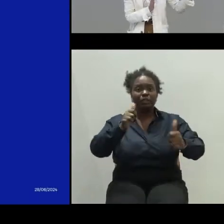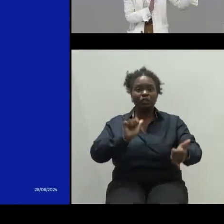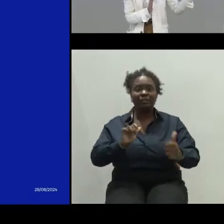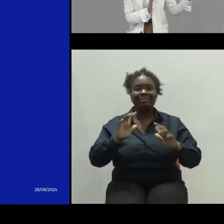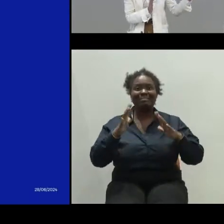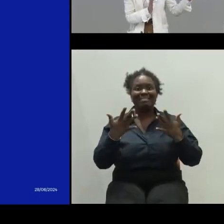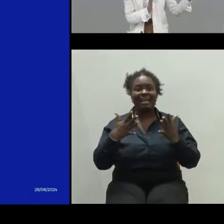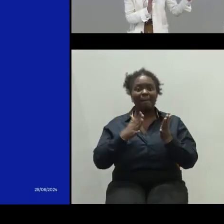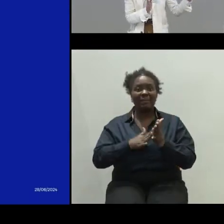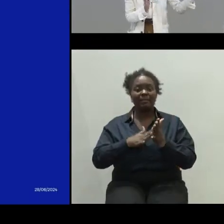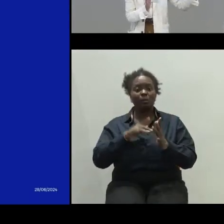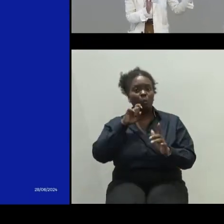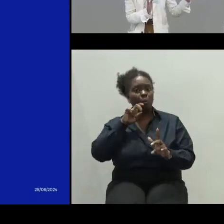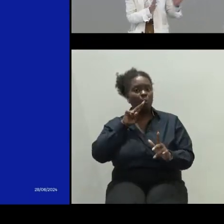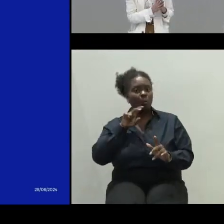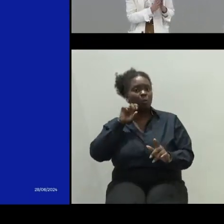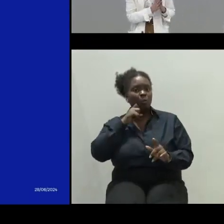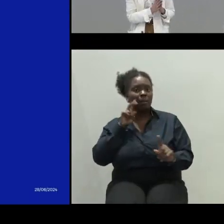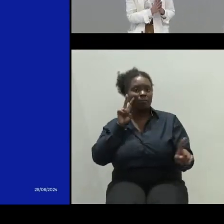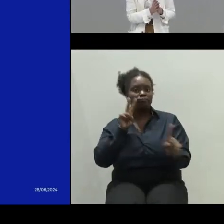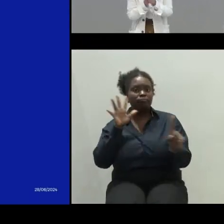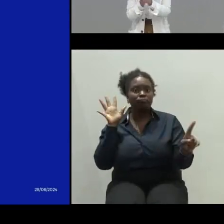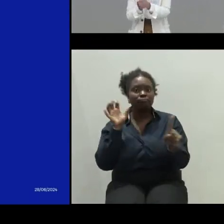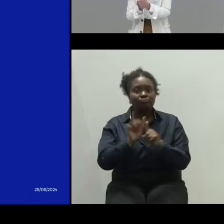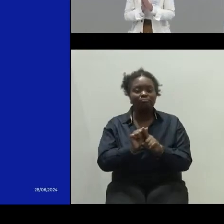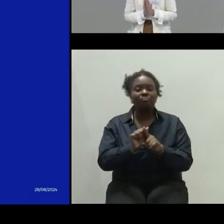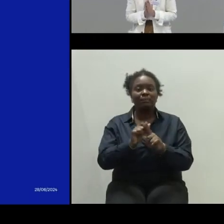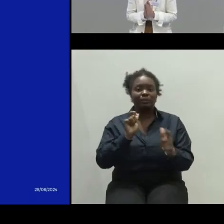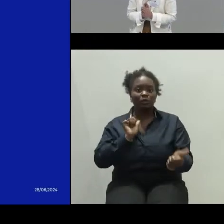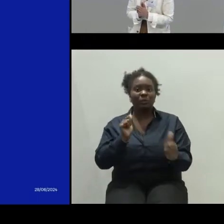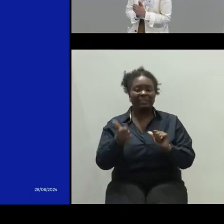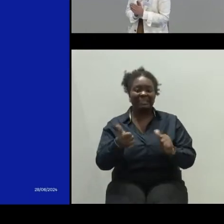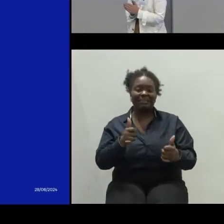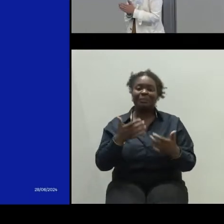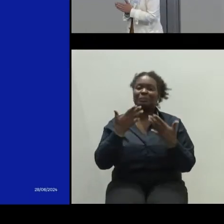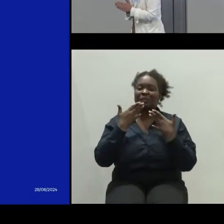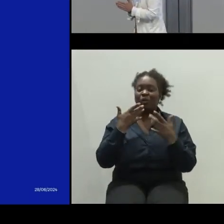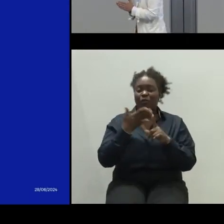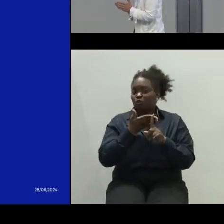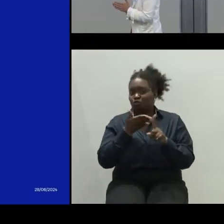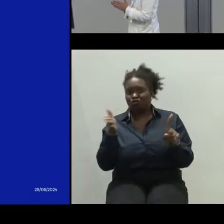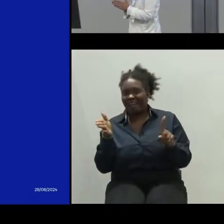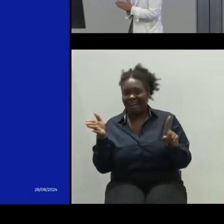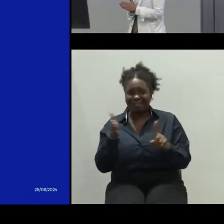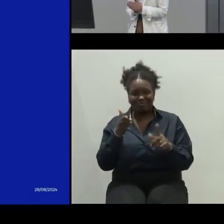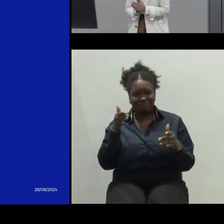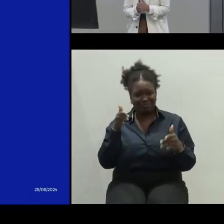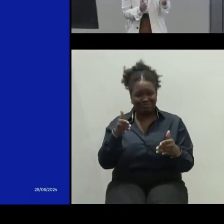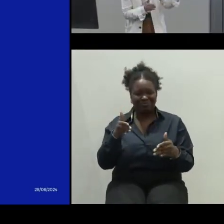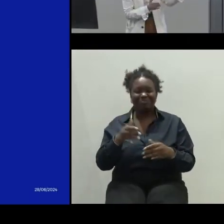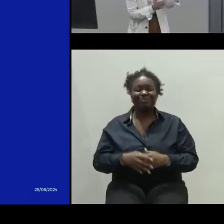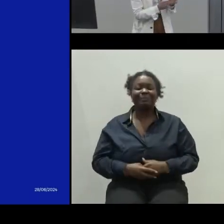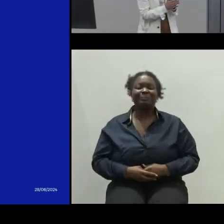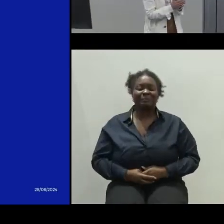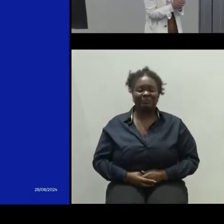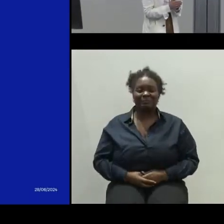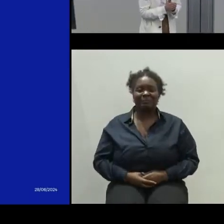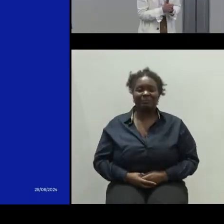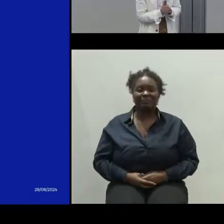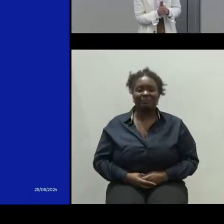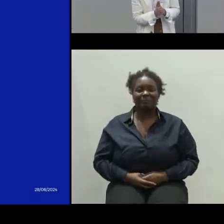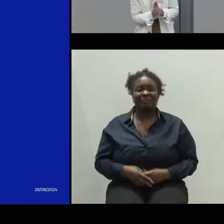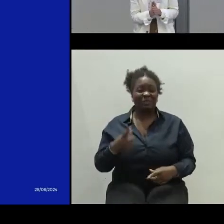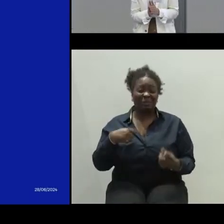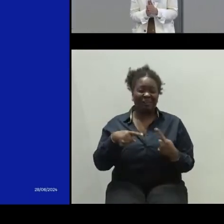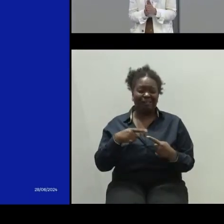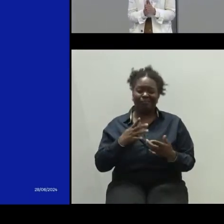will see them switching. So yeah, I hope you're not too distracted by that. I hope especially our speaker will not be too distracted. We are very